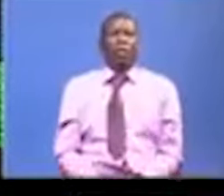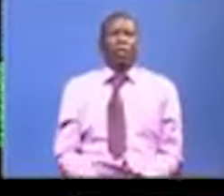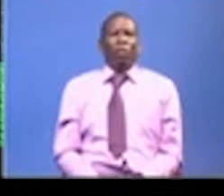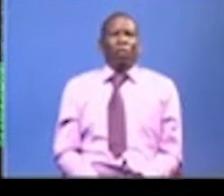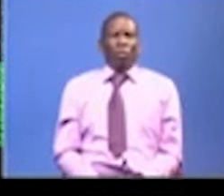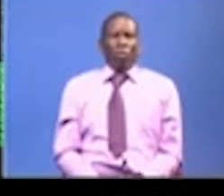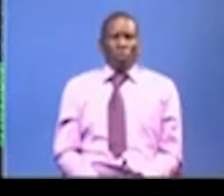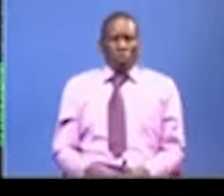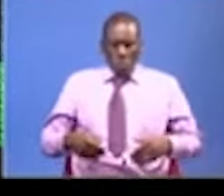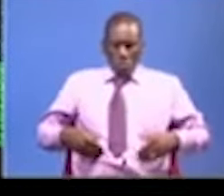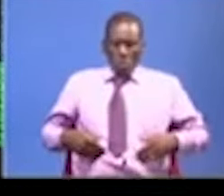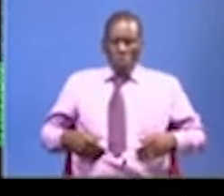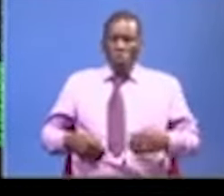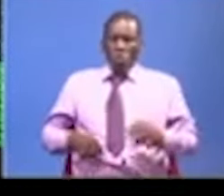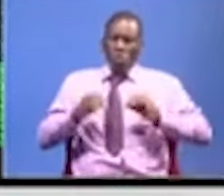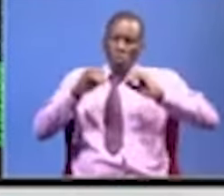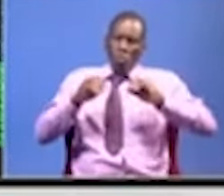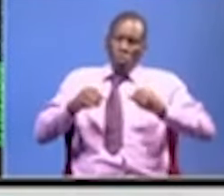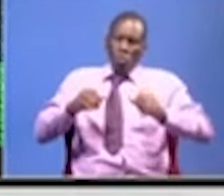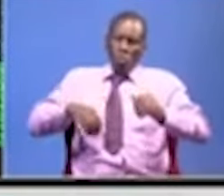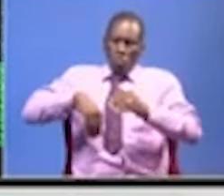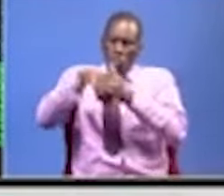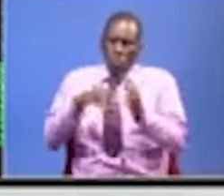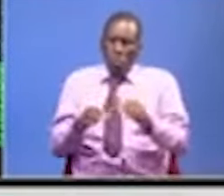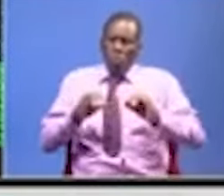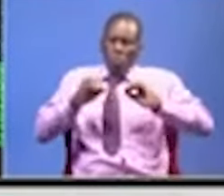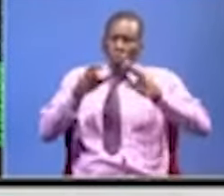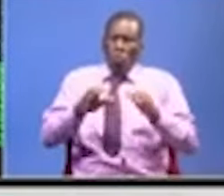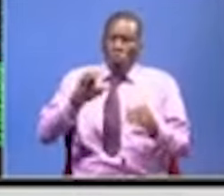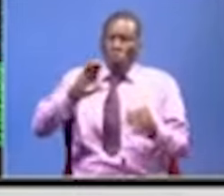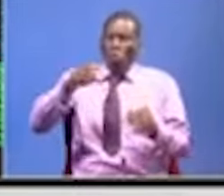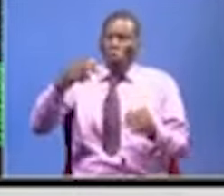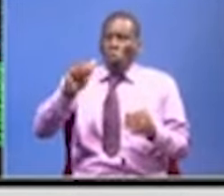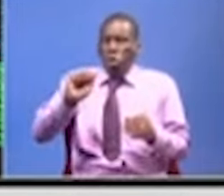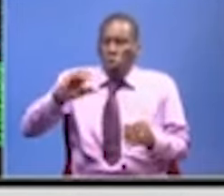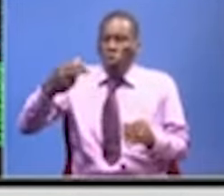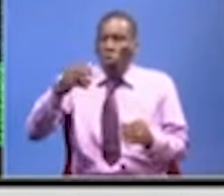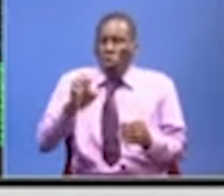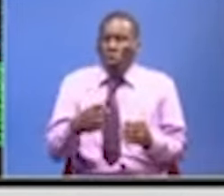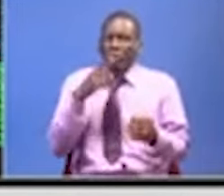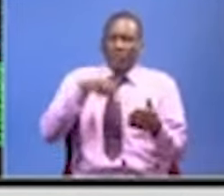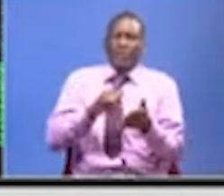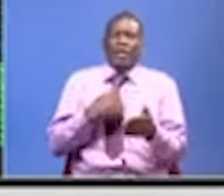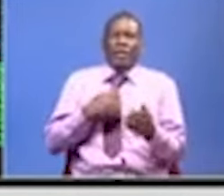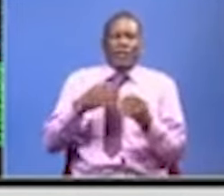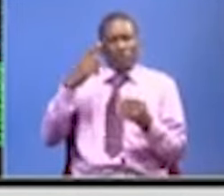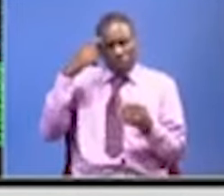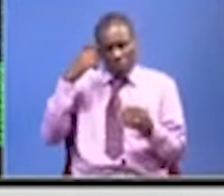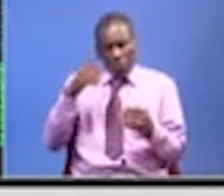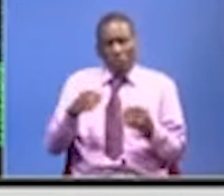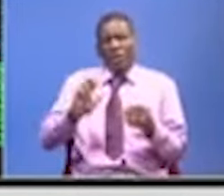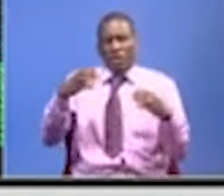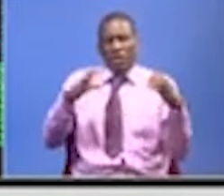Well, Junior Starlets head coach Mildred Cheche says that she had harbored dreams of taking a Kenyan team to the World Cup. Cheche